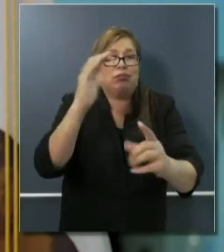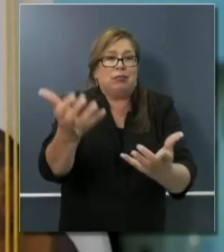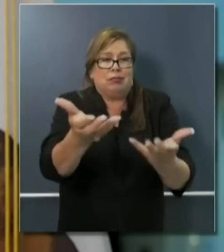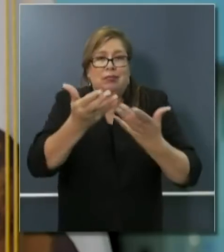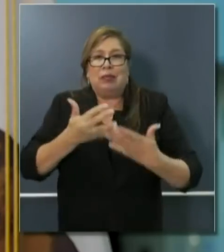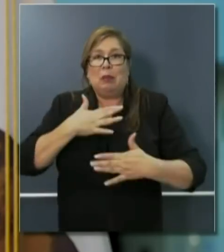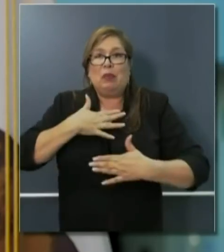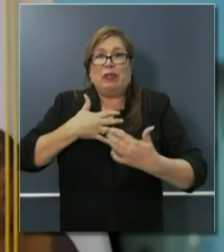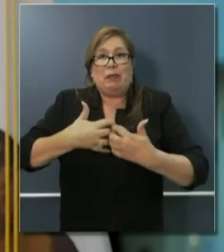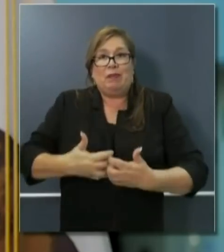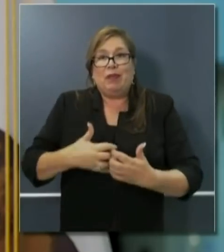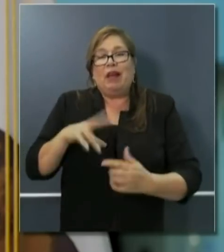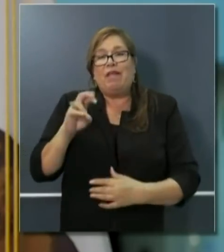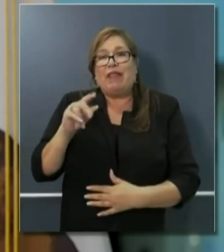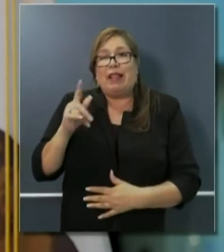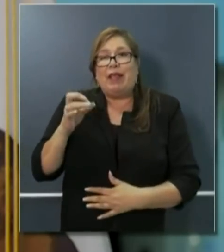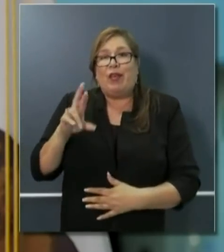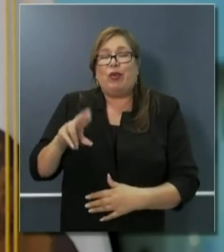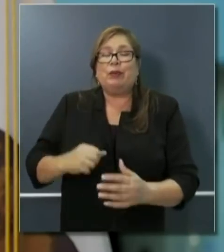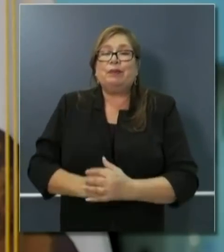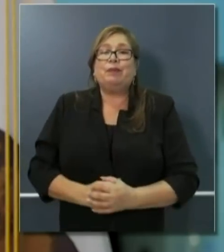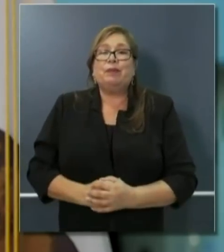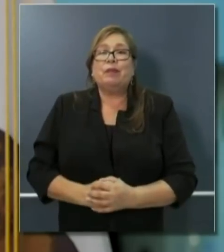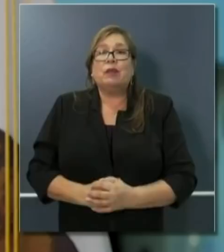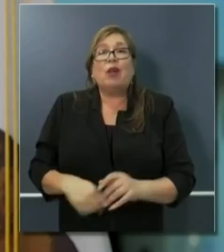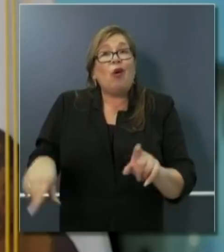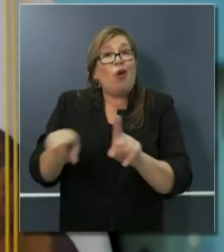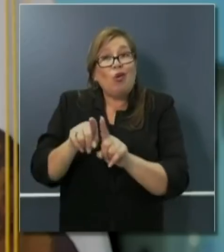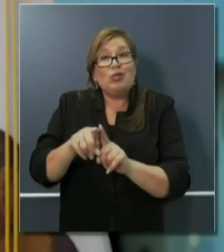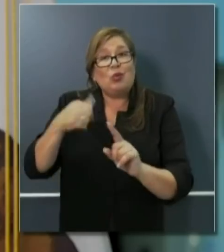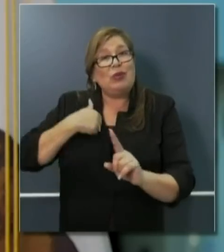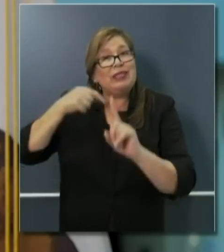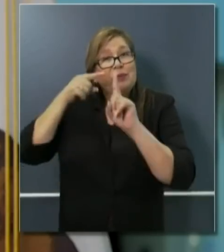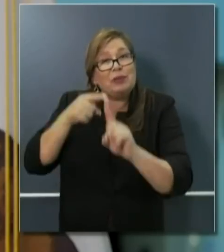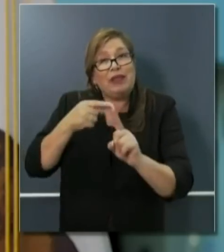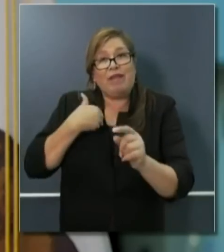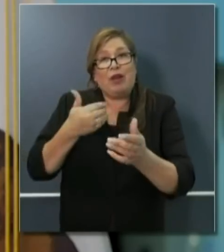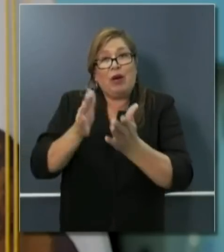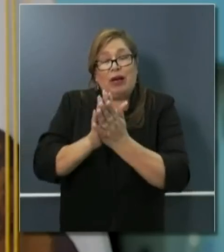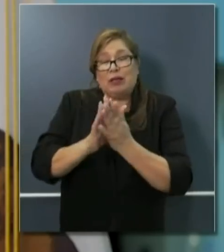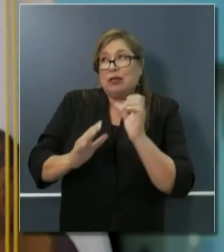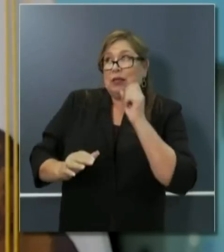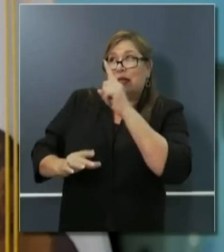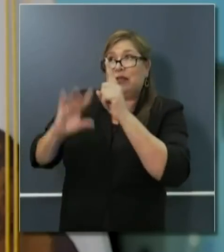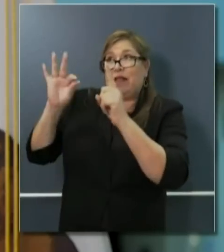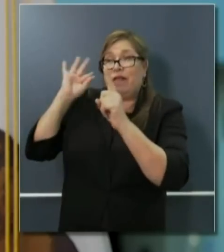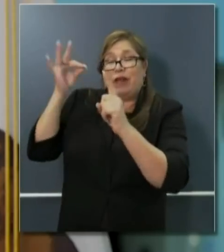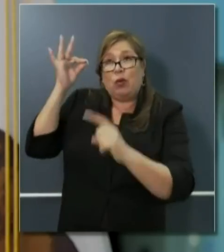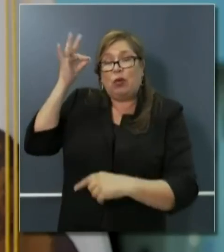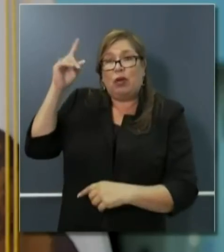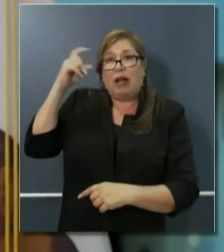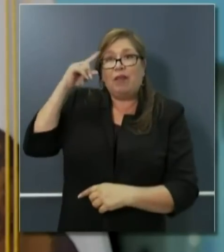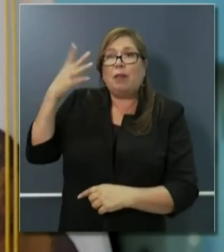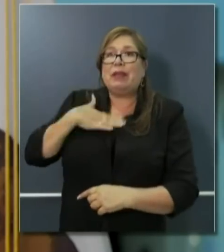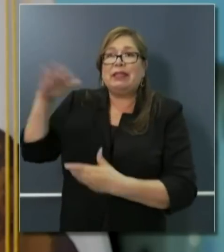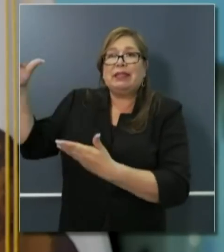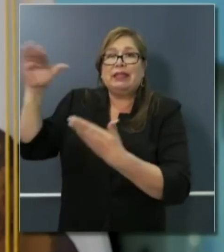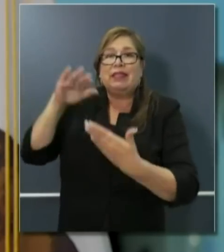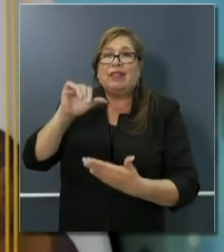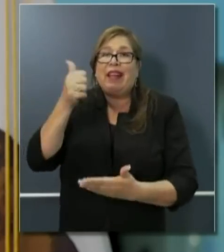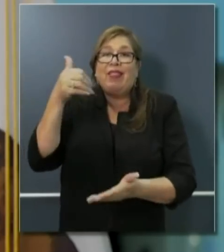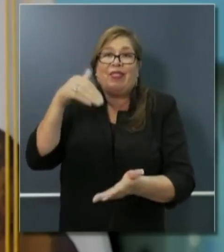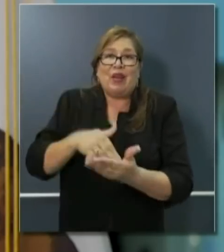note, in conclusion on the vents, we specifically have a request into the federal government for 10,000 ventilators. But I'm